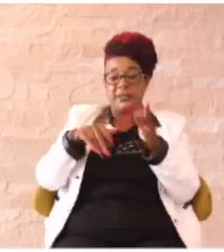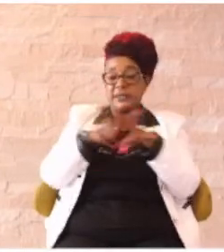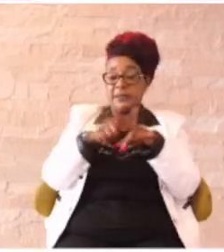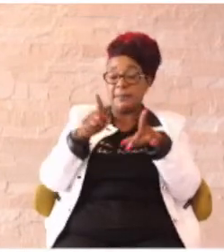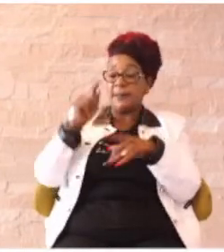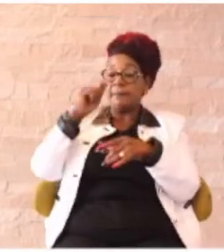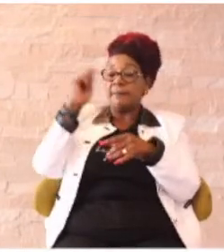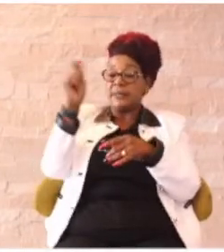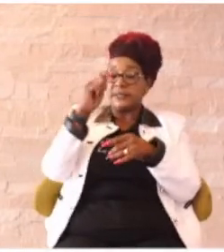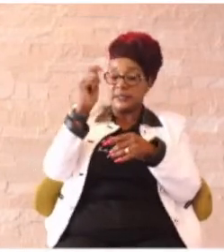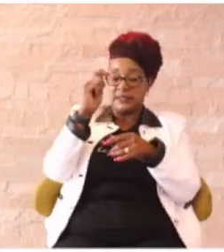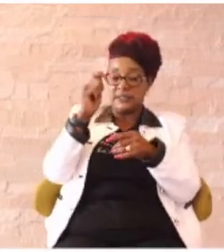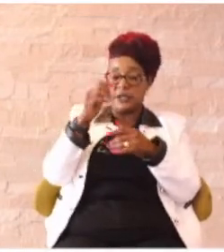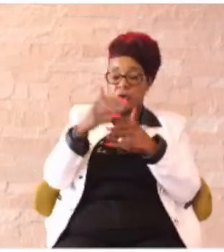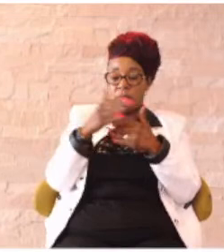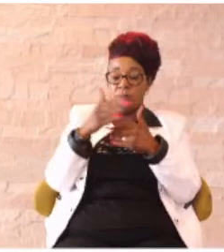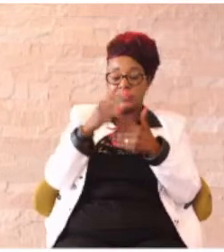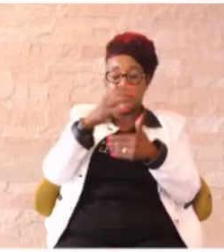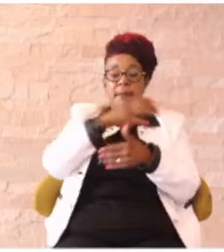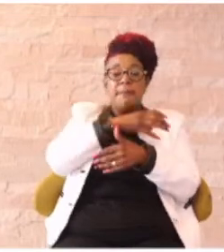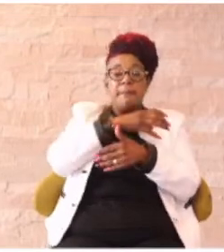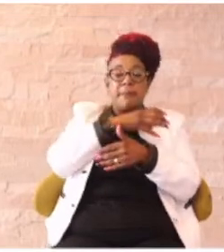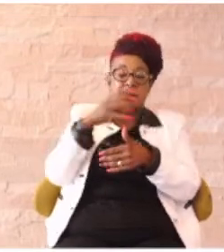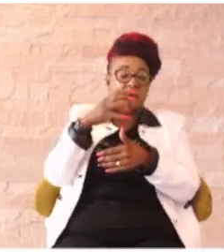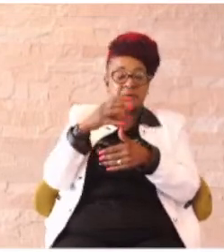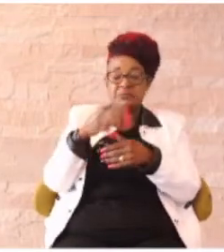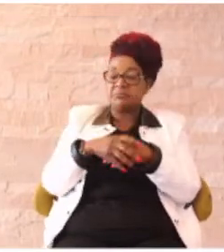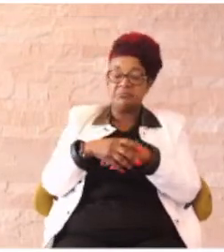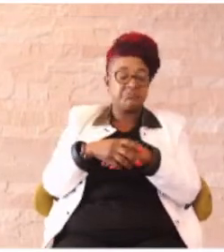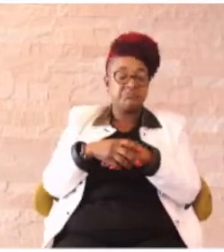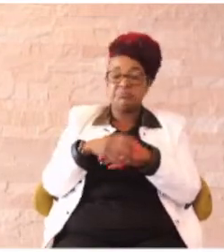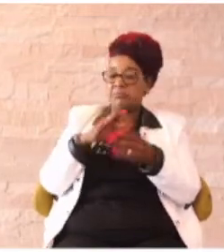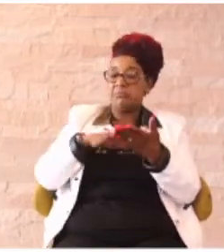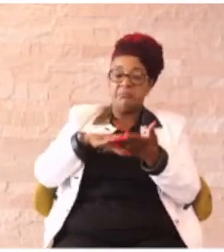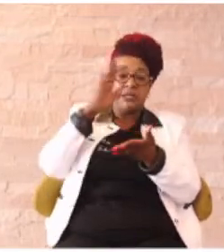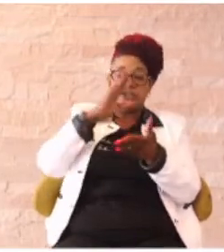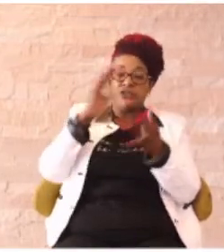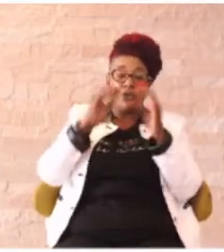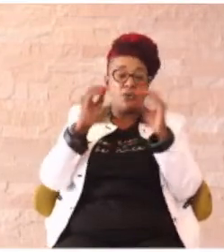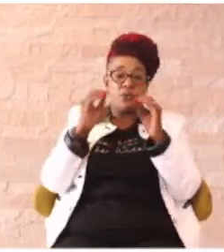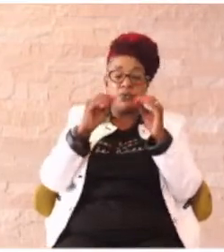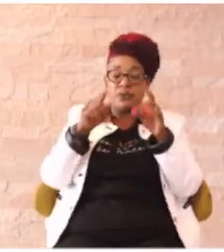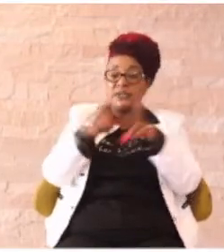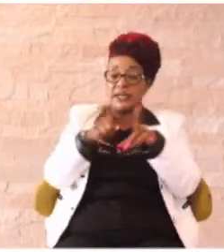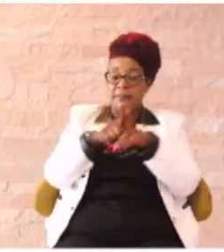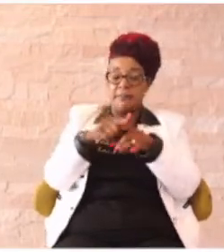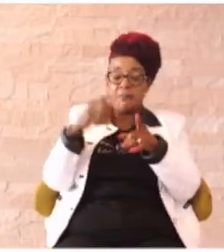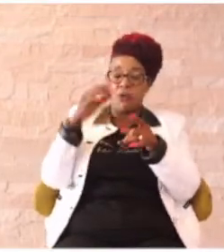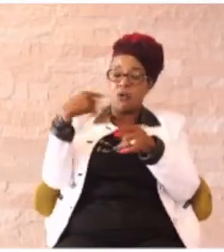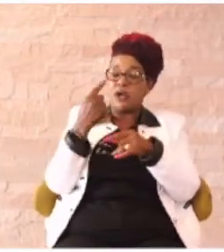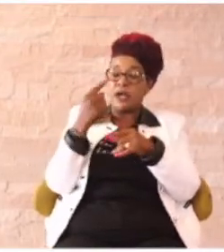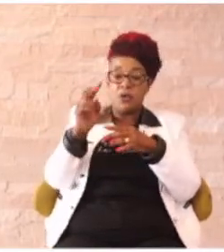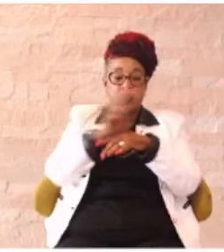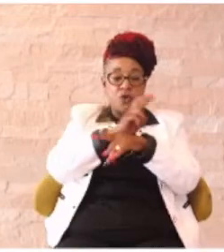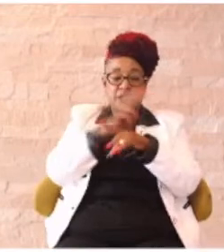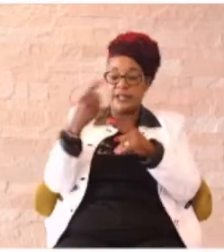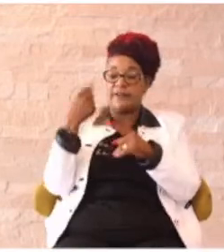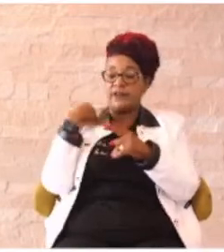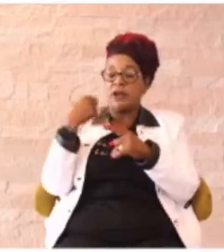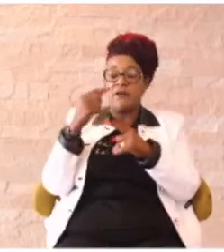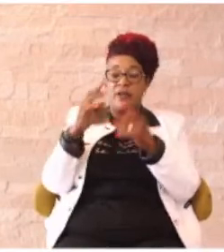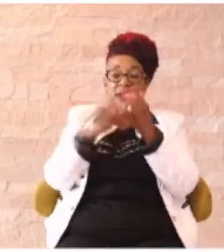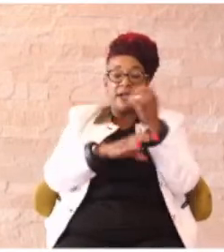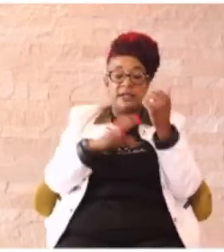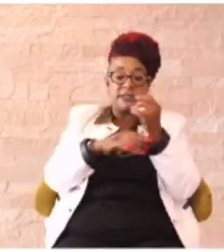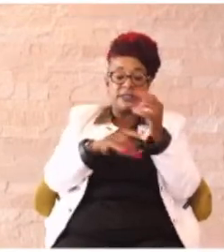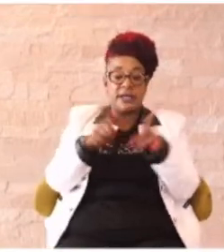president is almost, the power was not this much. It's like working as a figure of the country, and almost all the